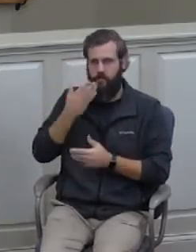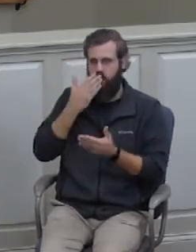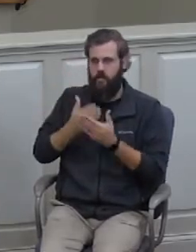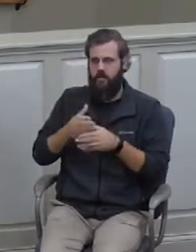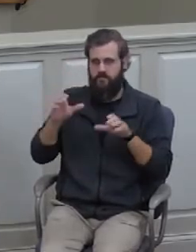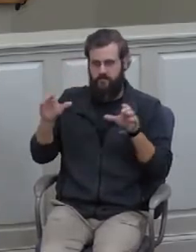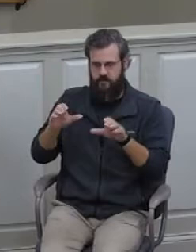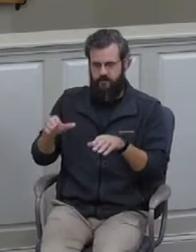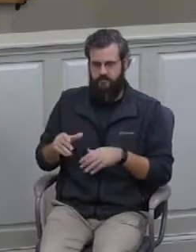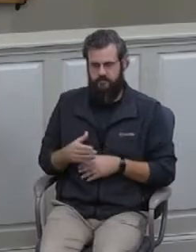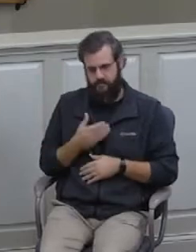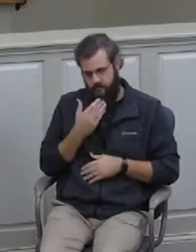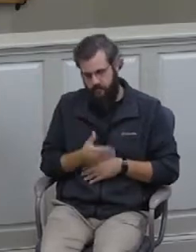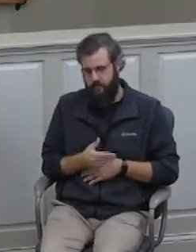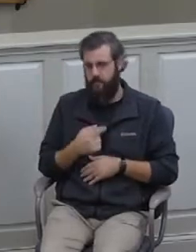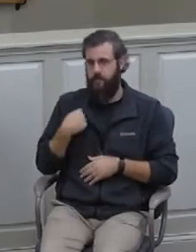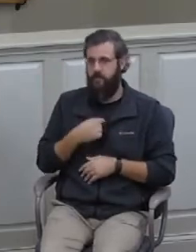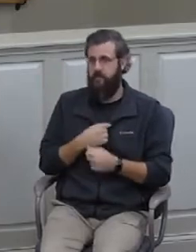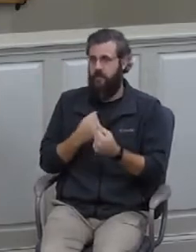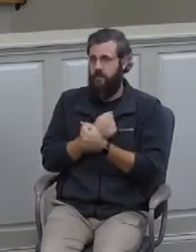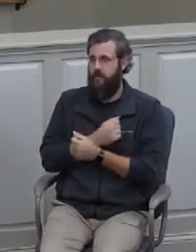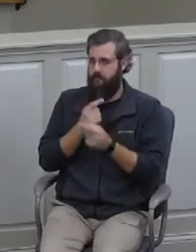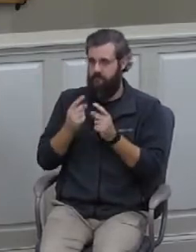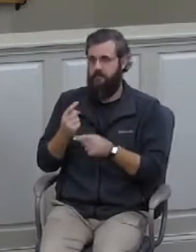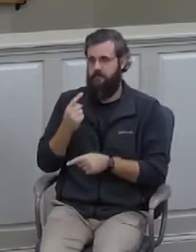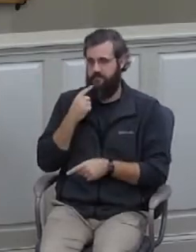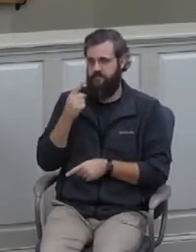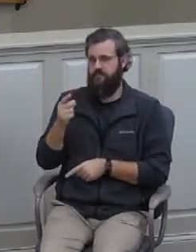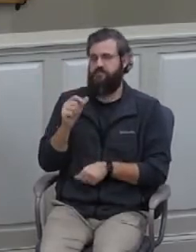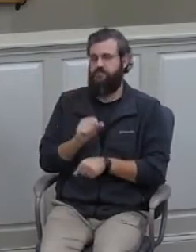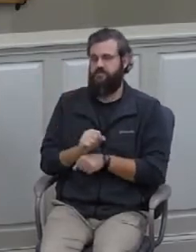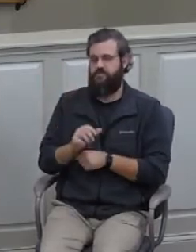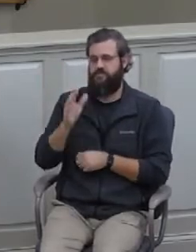done. We love you, miss working with you,